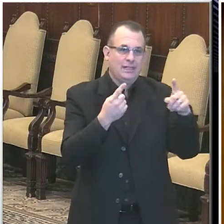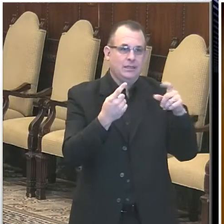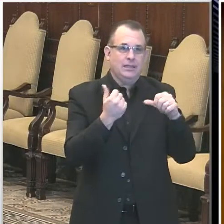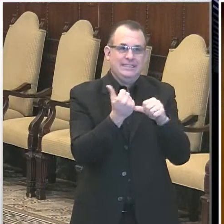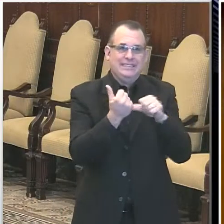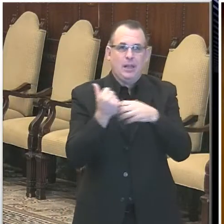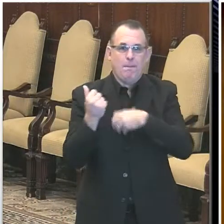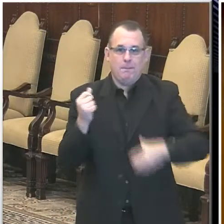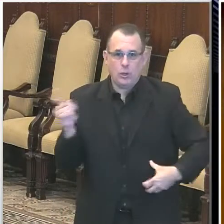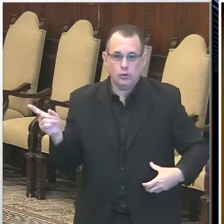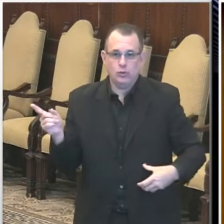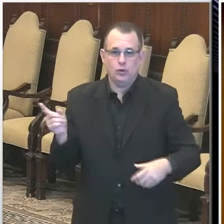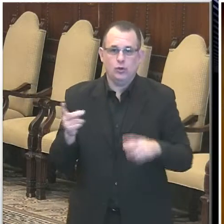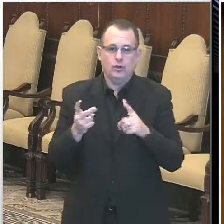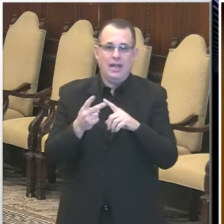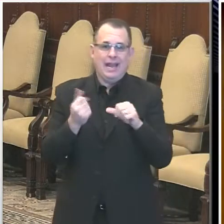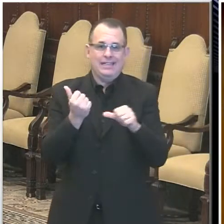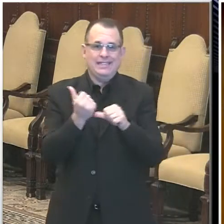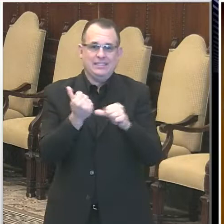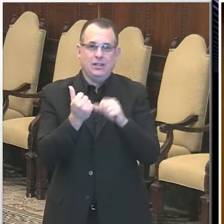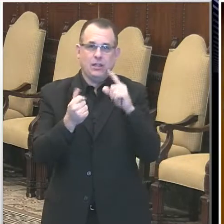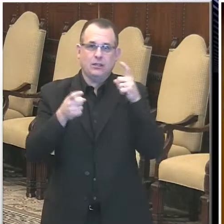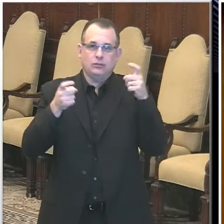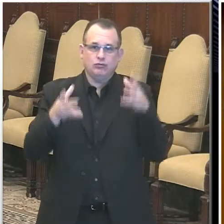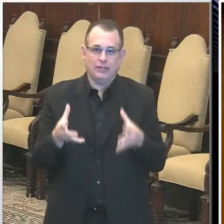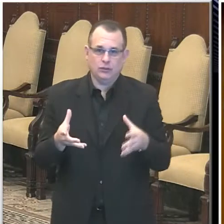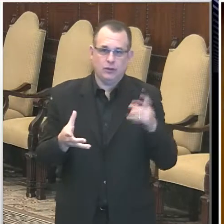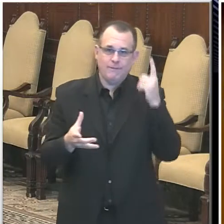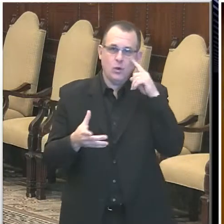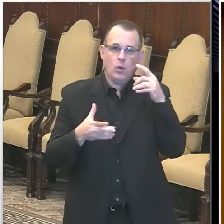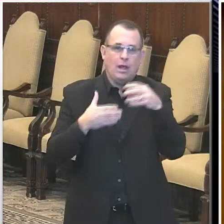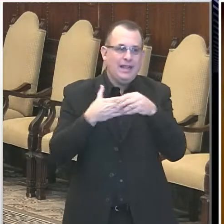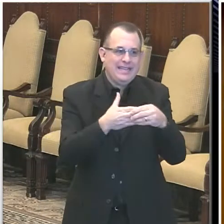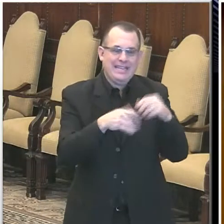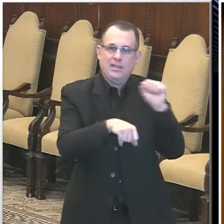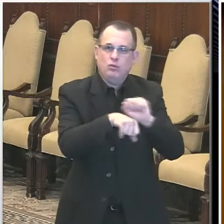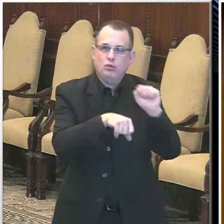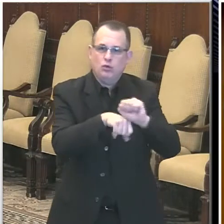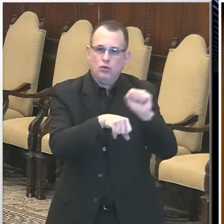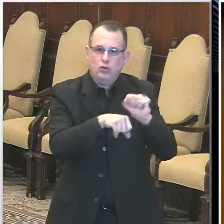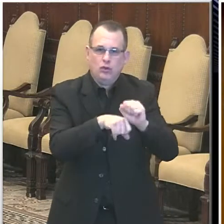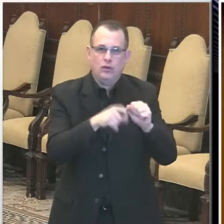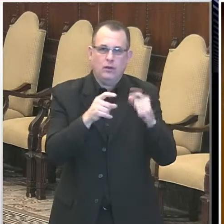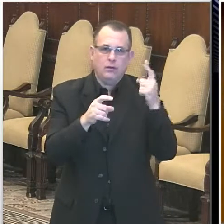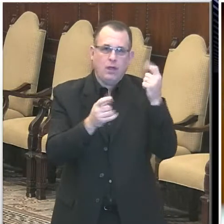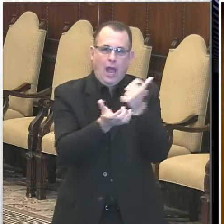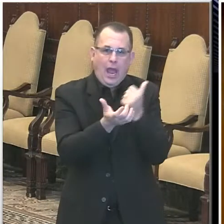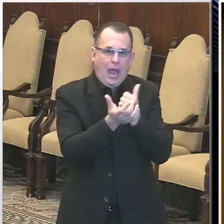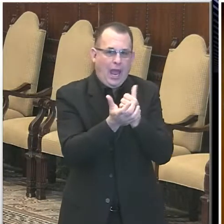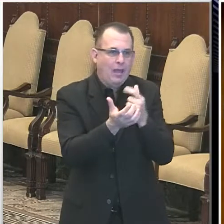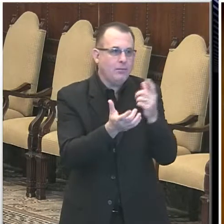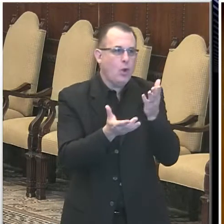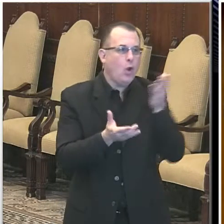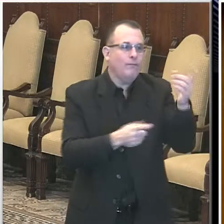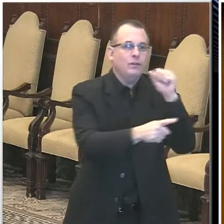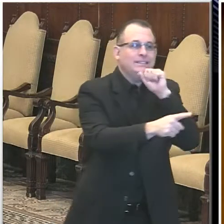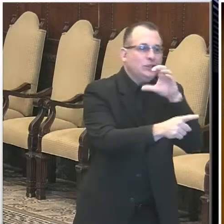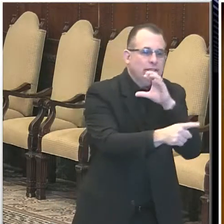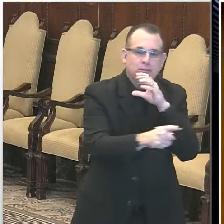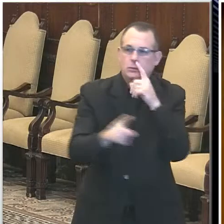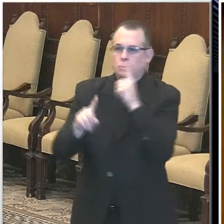Director Eva Gladstein for leading the work to bring these resources to babies, their parents, and to our older